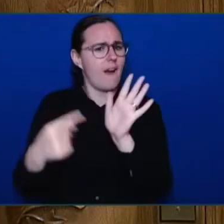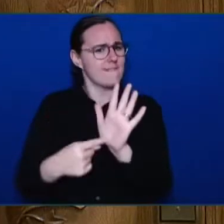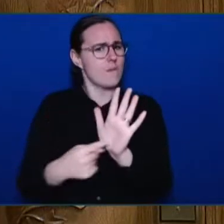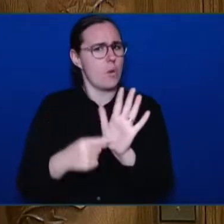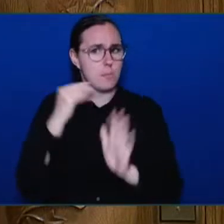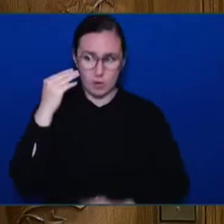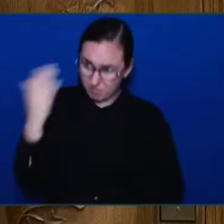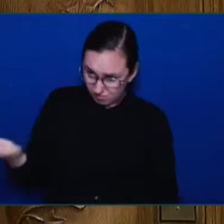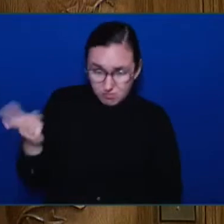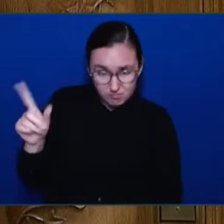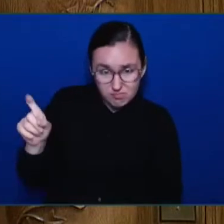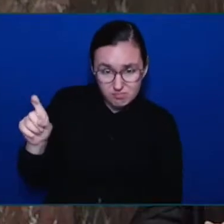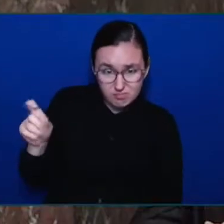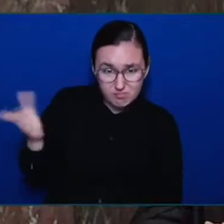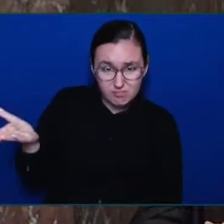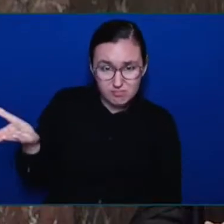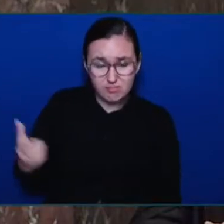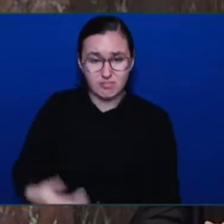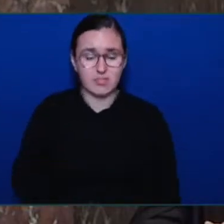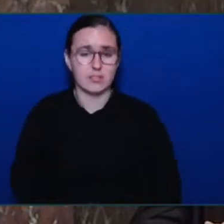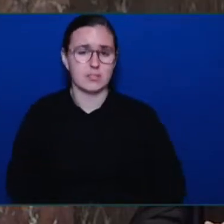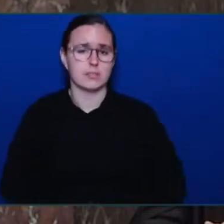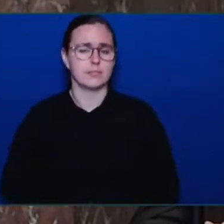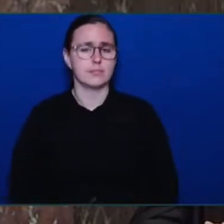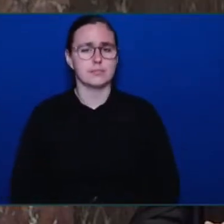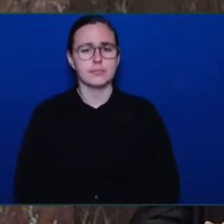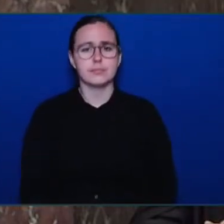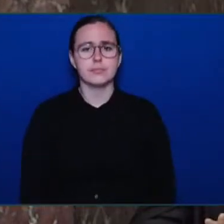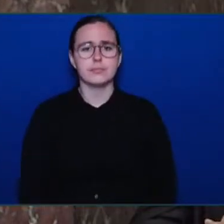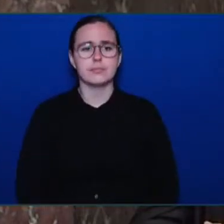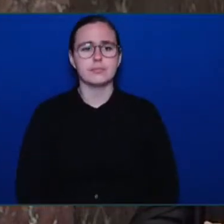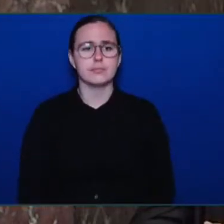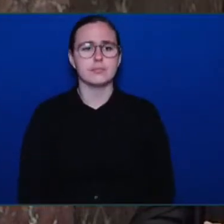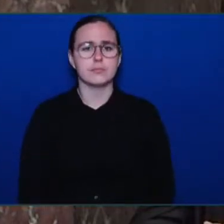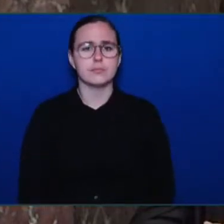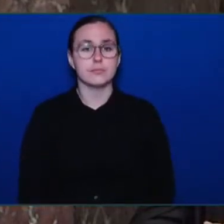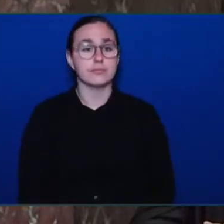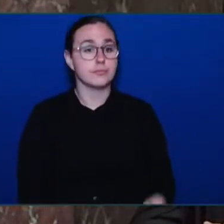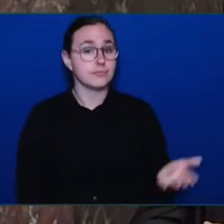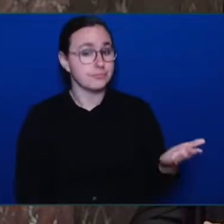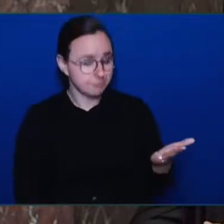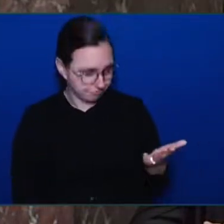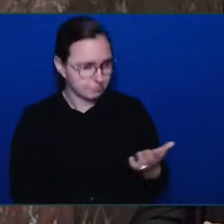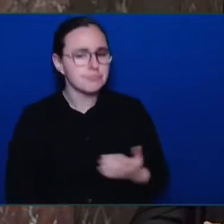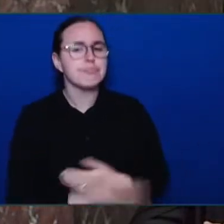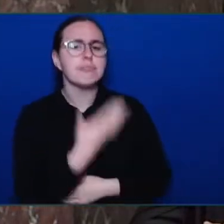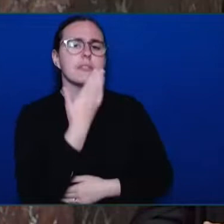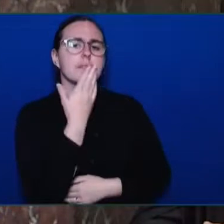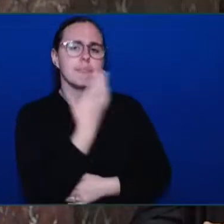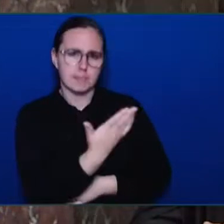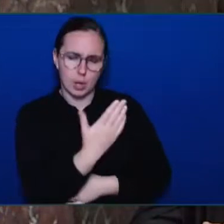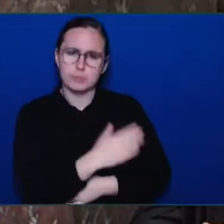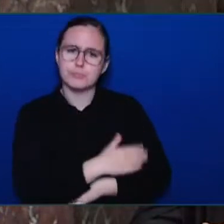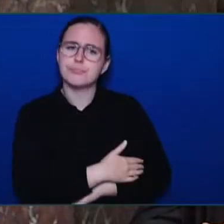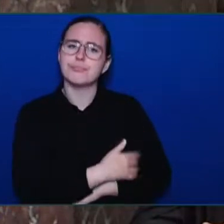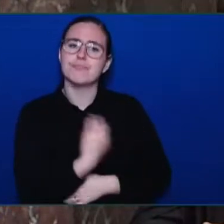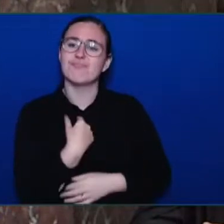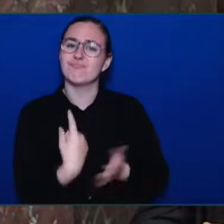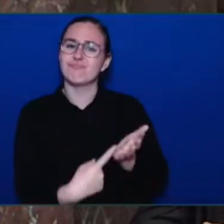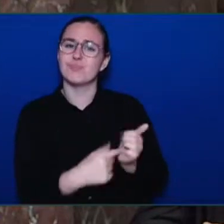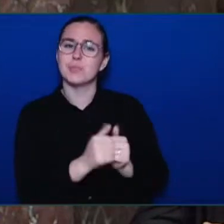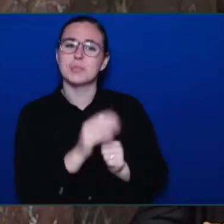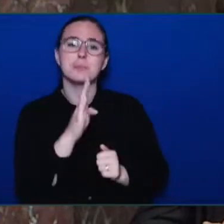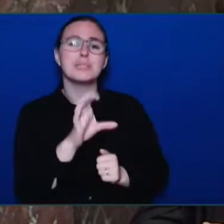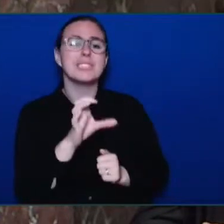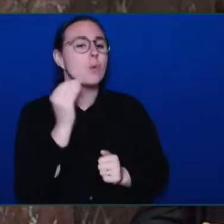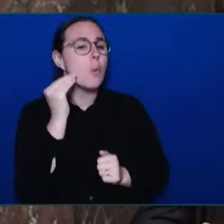Minister. Thank you very much, Mr. Speaker. In conversations with the BC Home Builders Association this week, they are entirely aligned with our plan